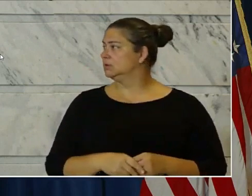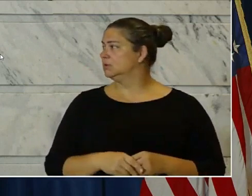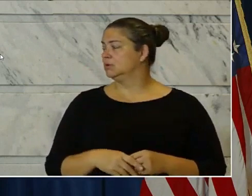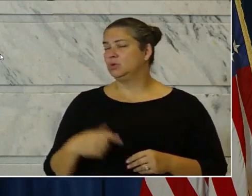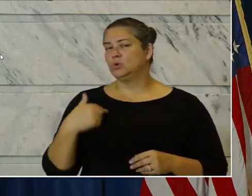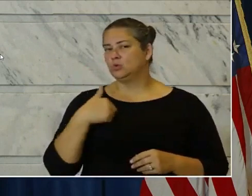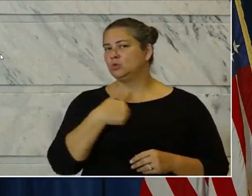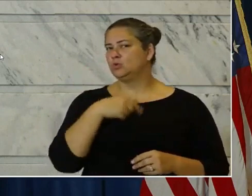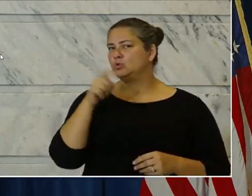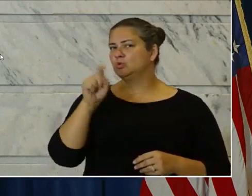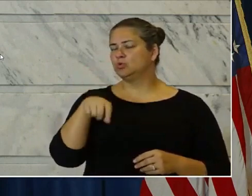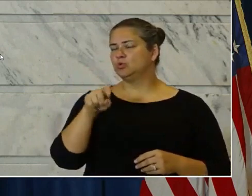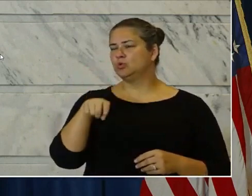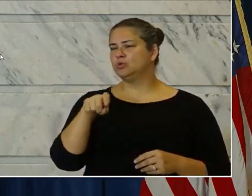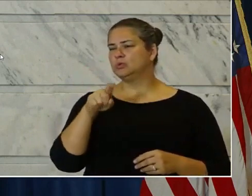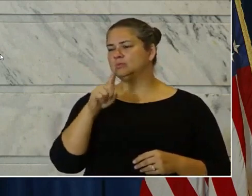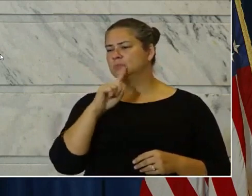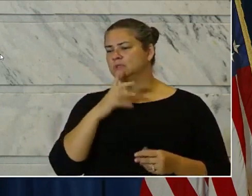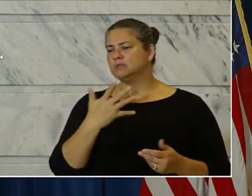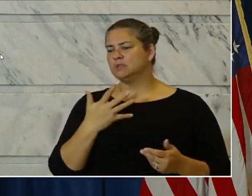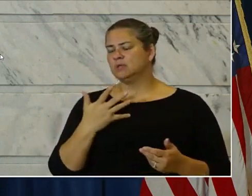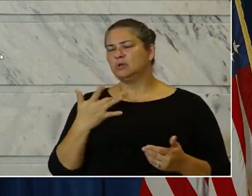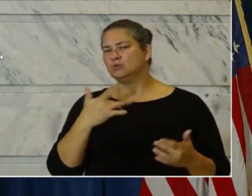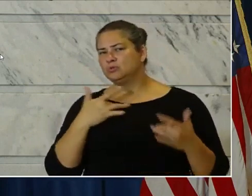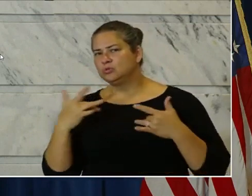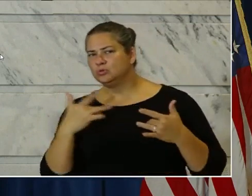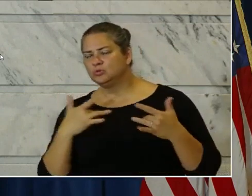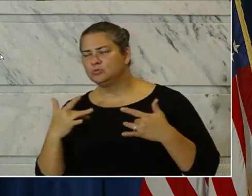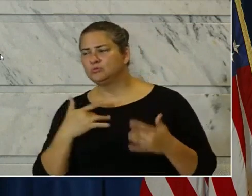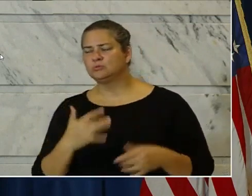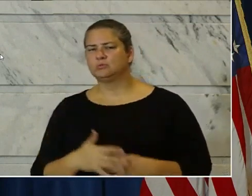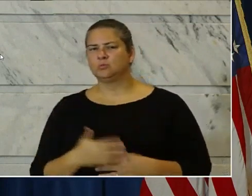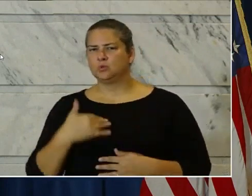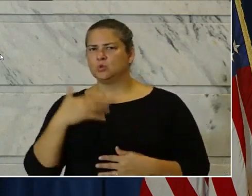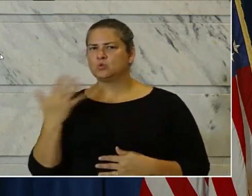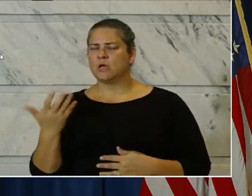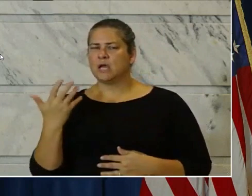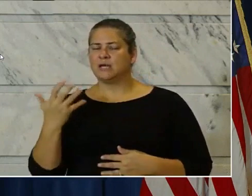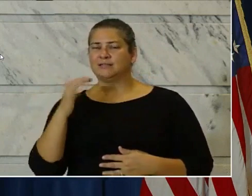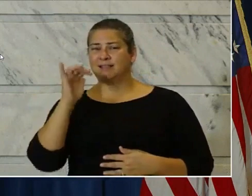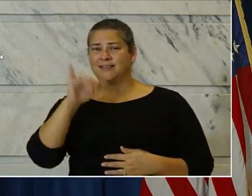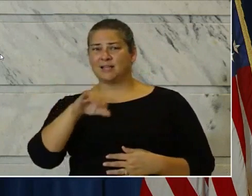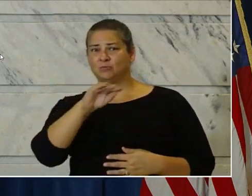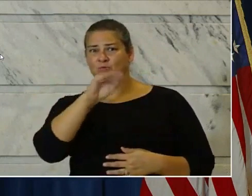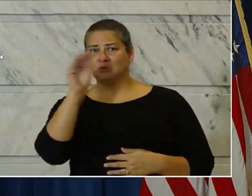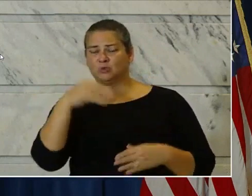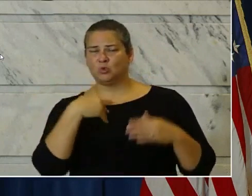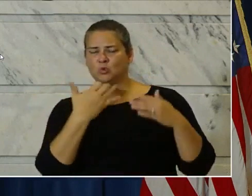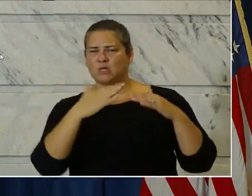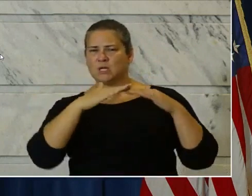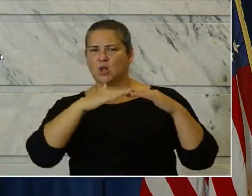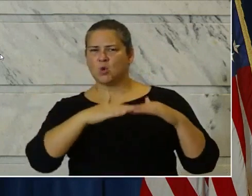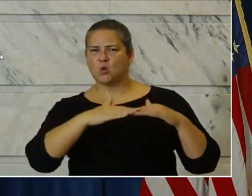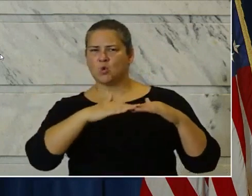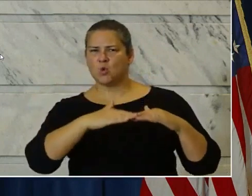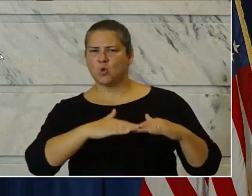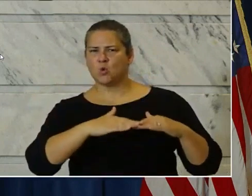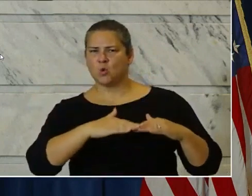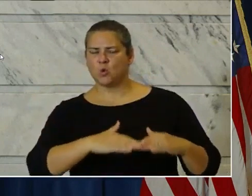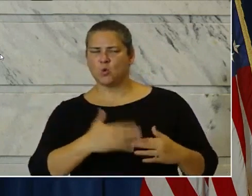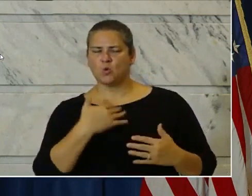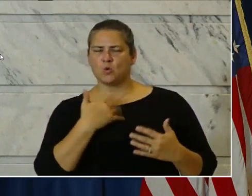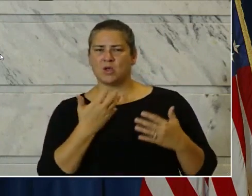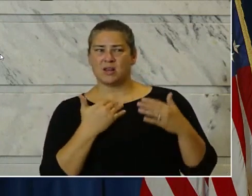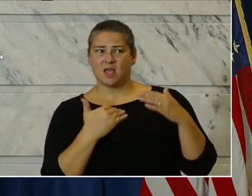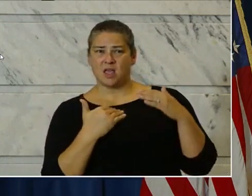to be concerned. We ought to try to push that down. We ought to push that below 4, and we ought to continue to work towards